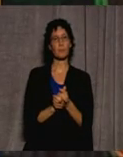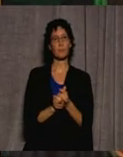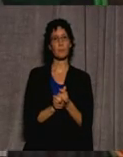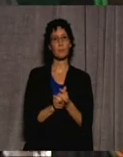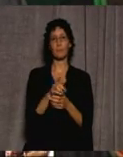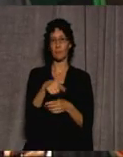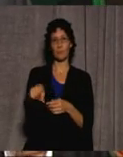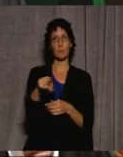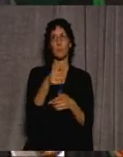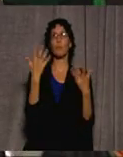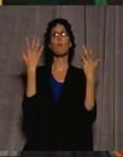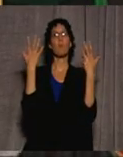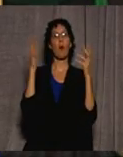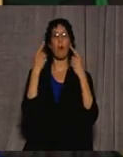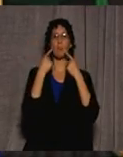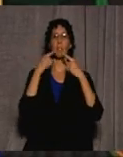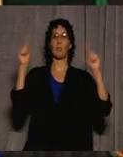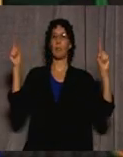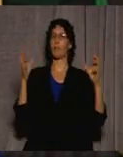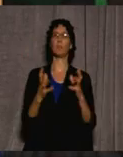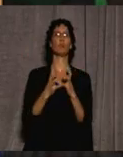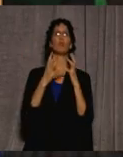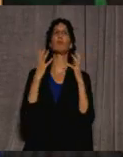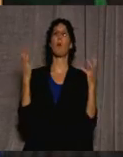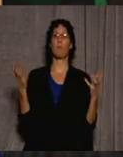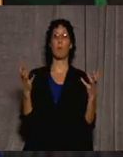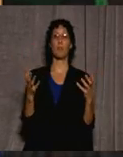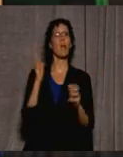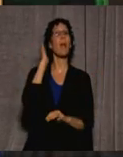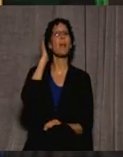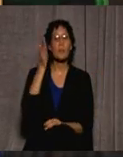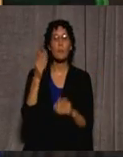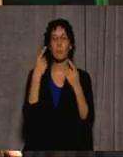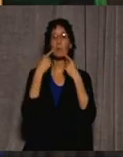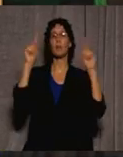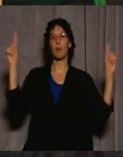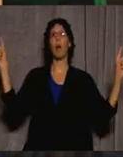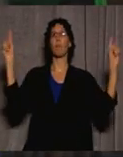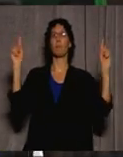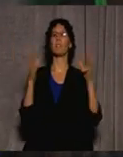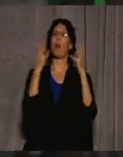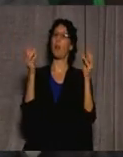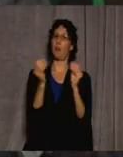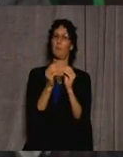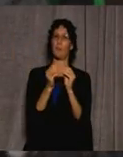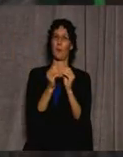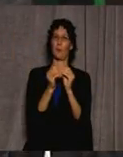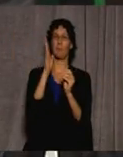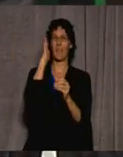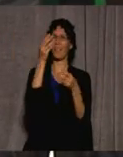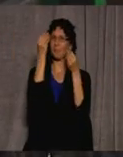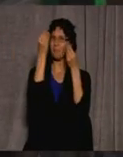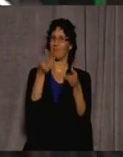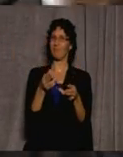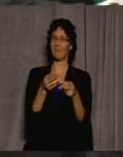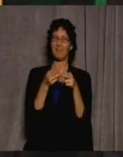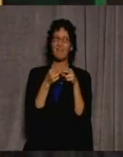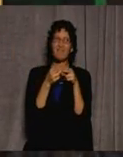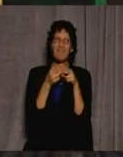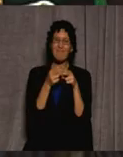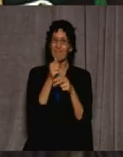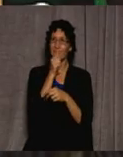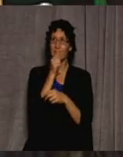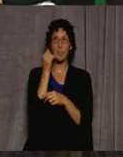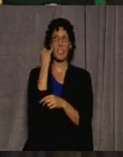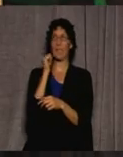you've already accomplished a lot, but there's so much more that you will accomplish. And I will tell you all a small secret, as long as we don't tell